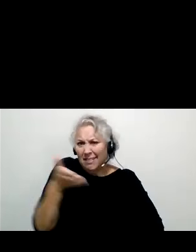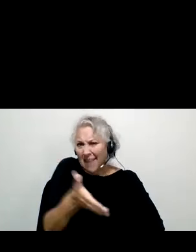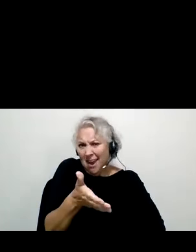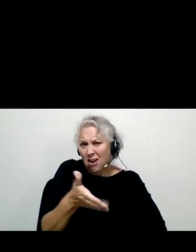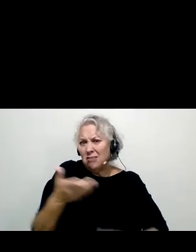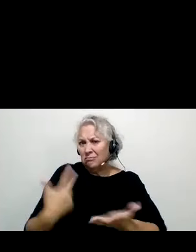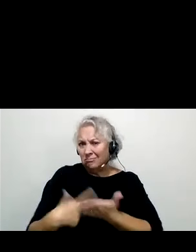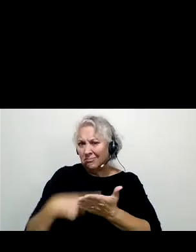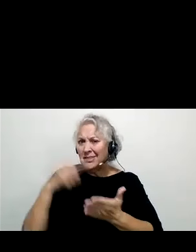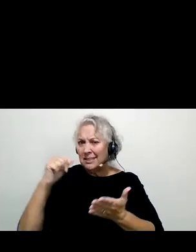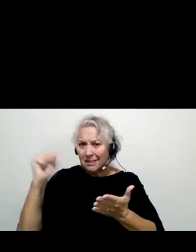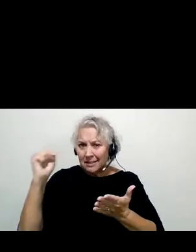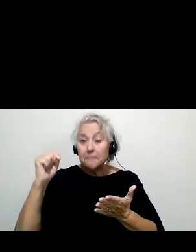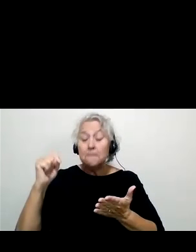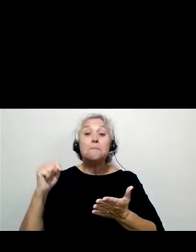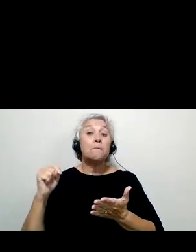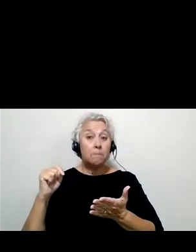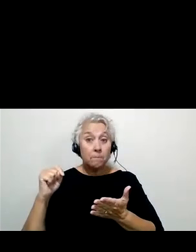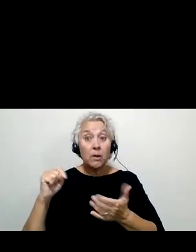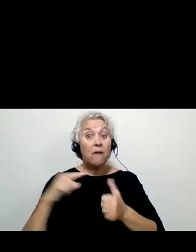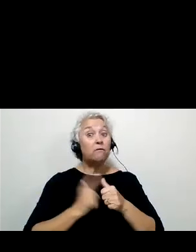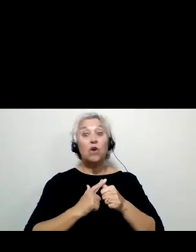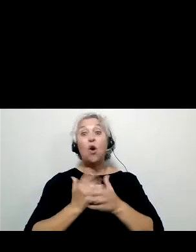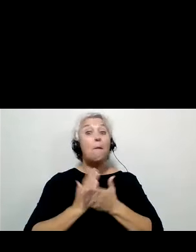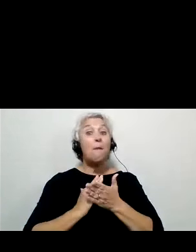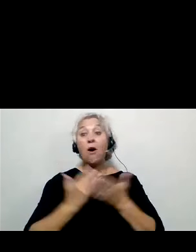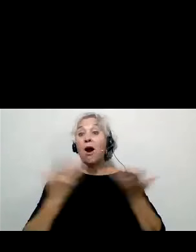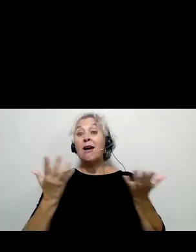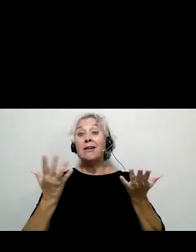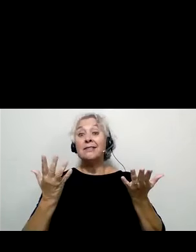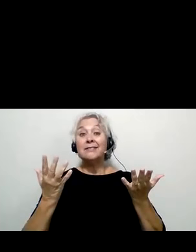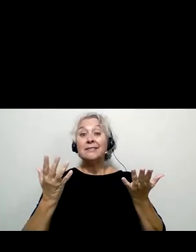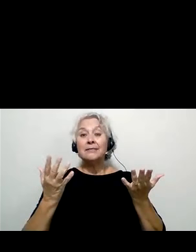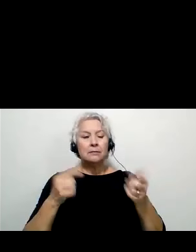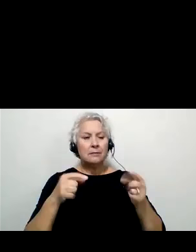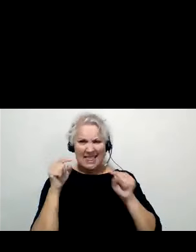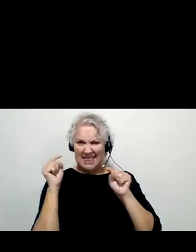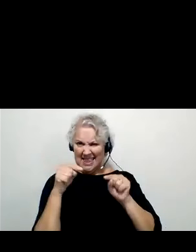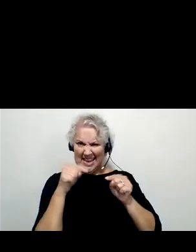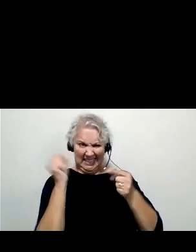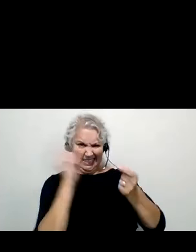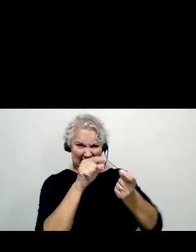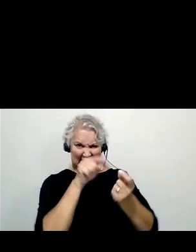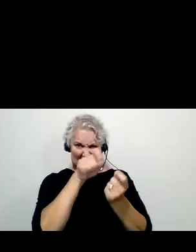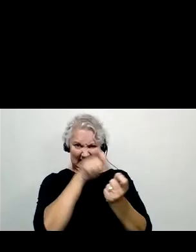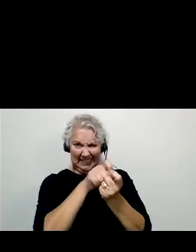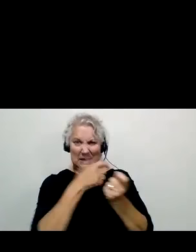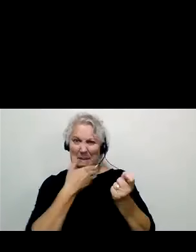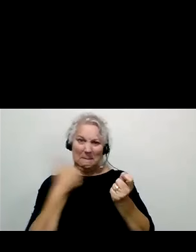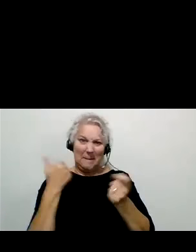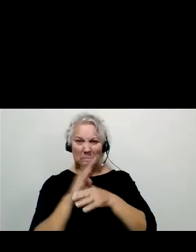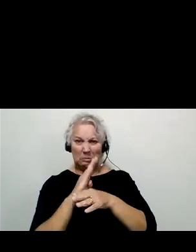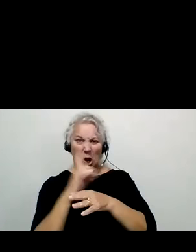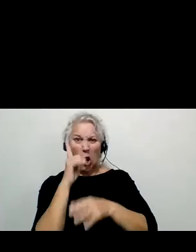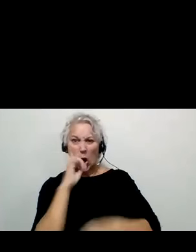about assistive technology. And so the first part of the indicators that says this is what a best practice looks like